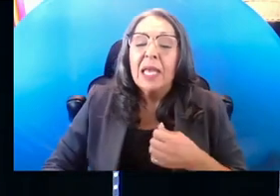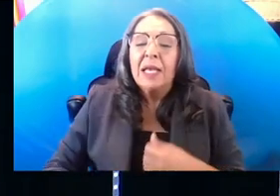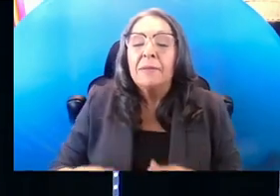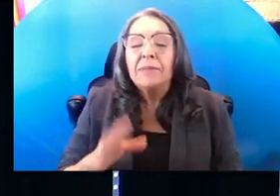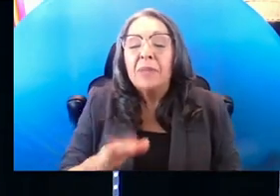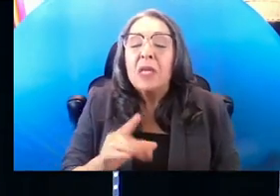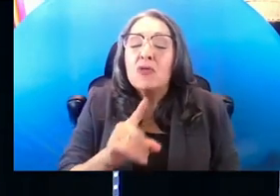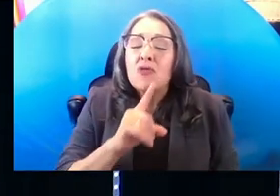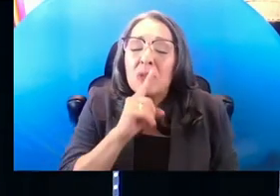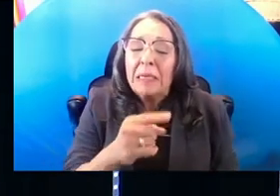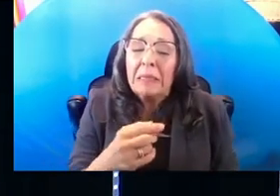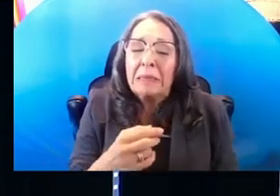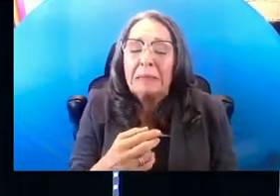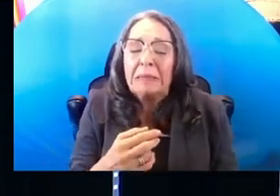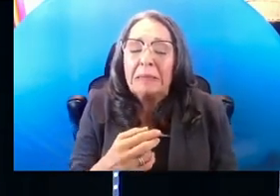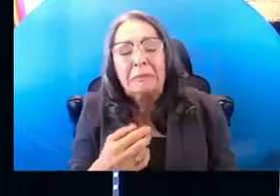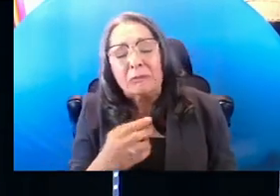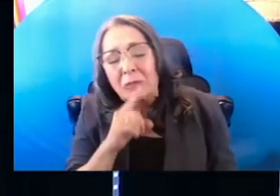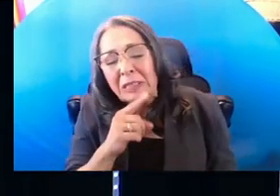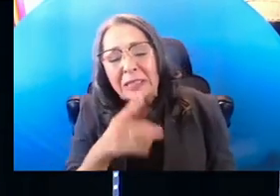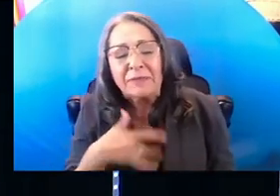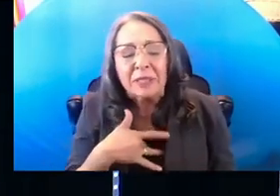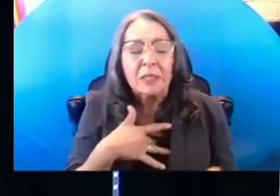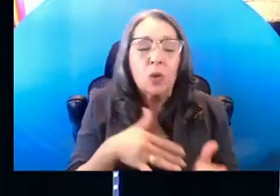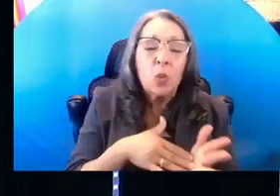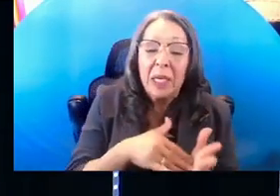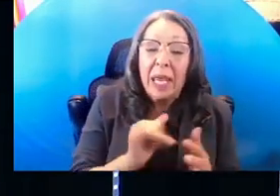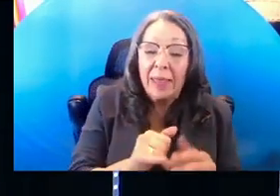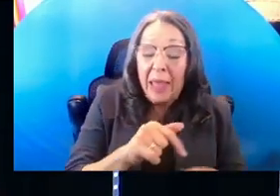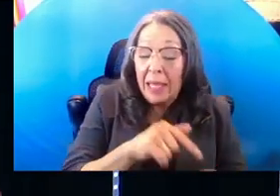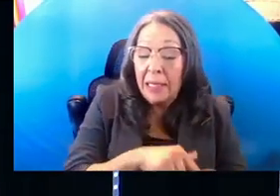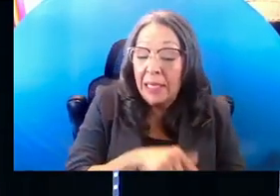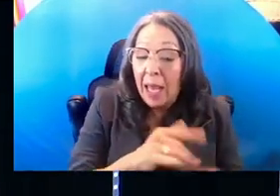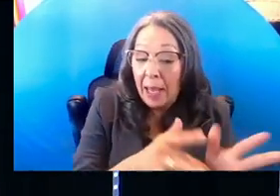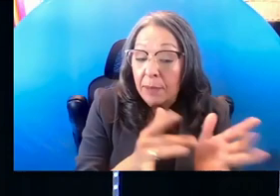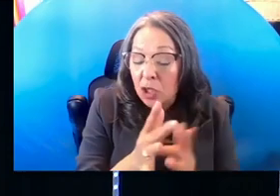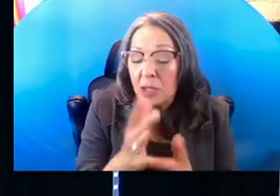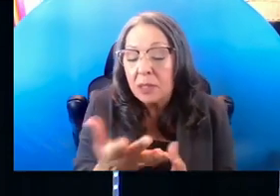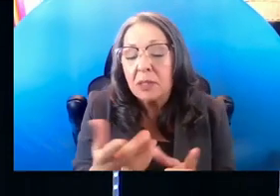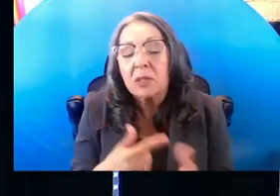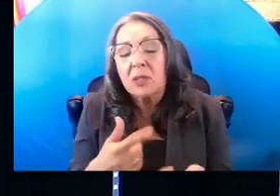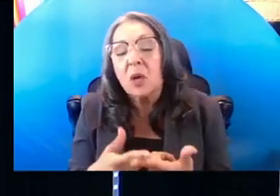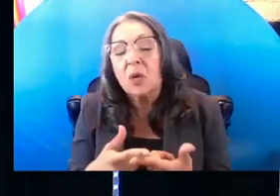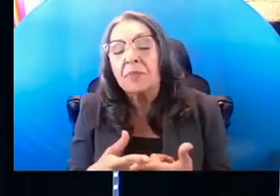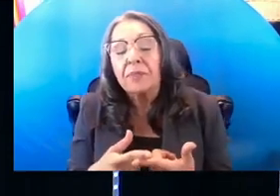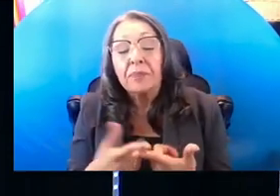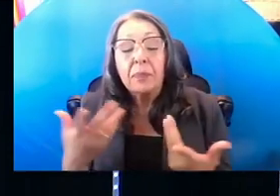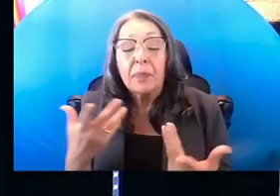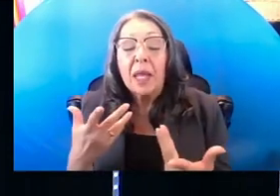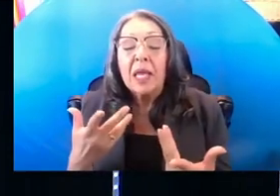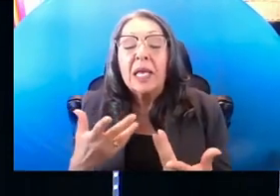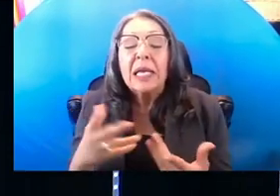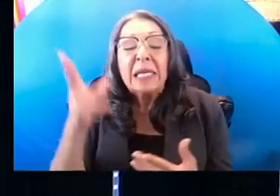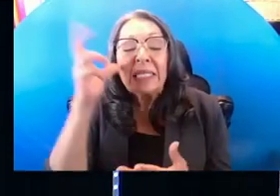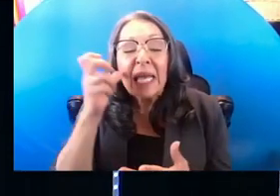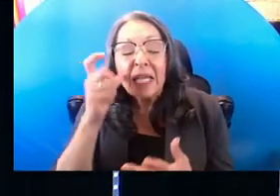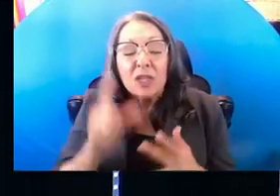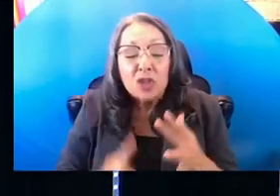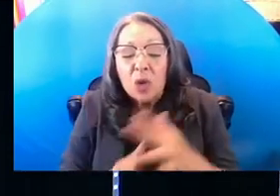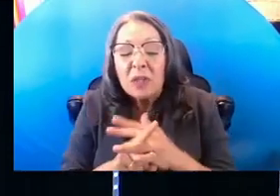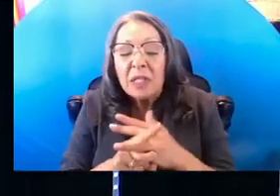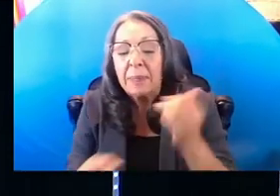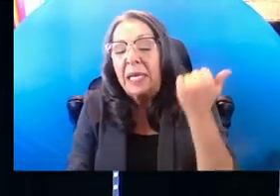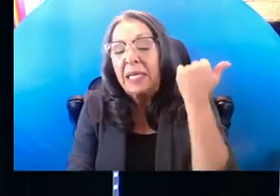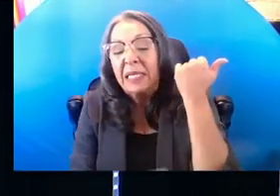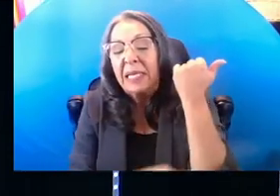He's in a real spot of weakness right now. And so here's what happens, okay? This is just kind of to summarize. So Satan shows up and he tempts Jesus 3 times.